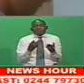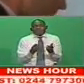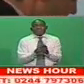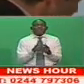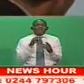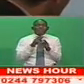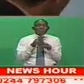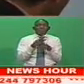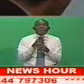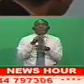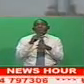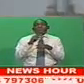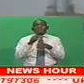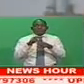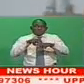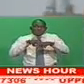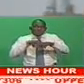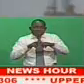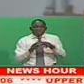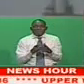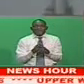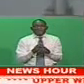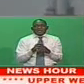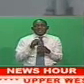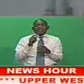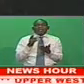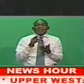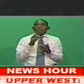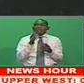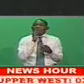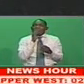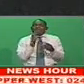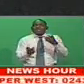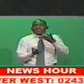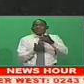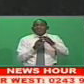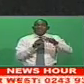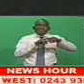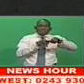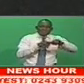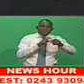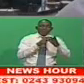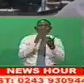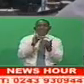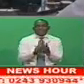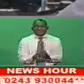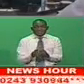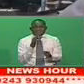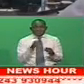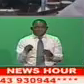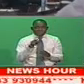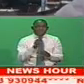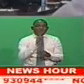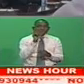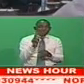are expected to produce the salt to the specification of Evacua Water Technologies, implementers of the project. If